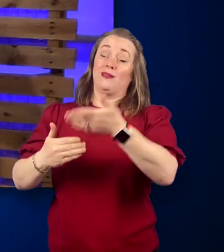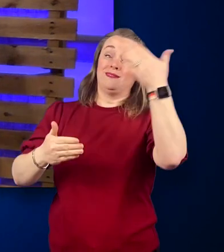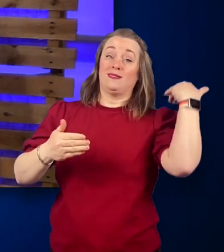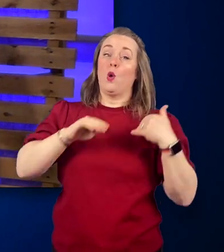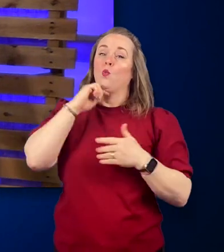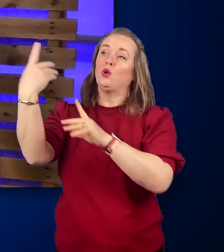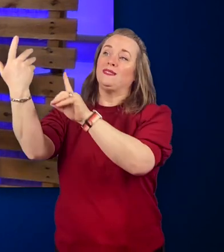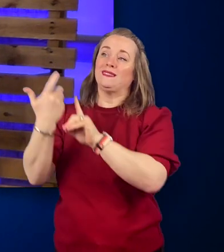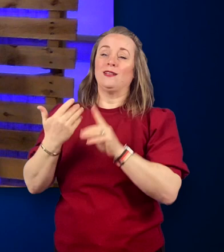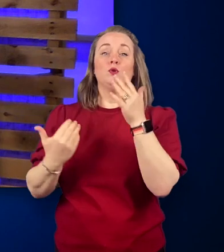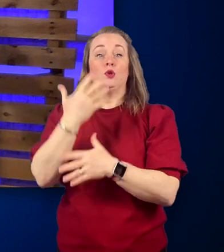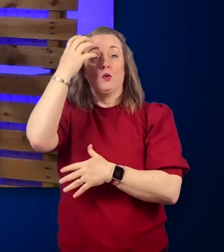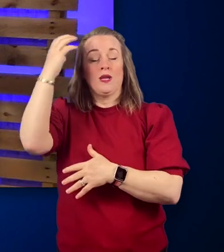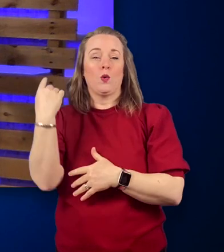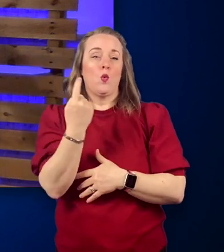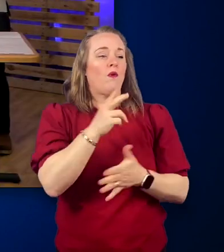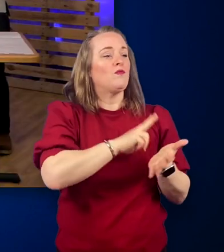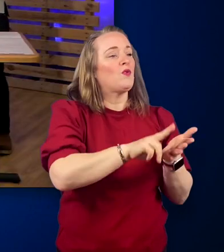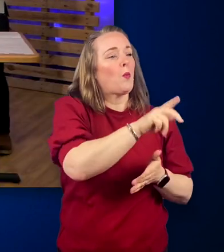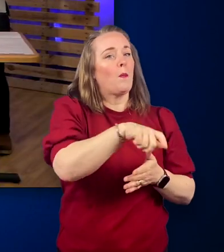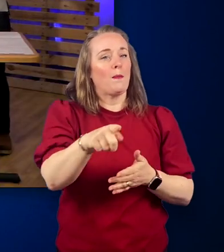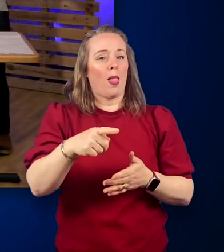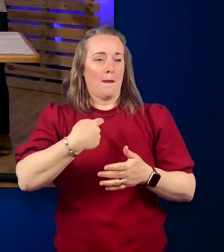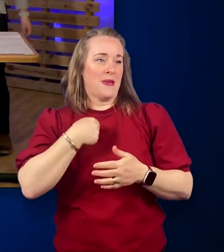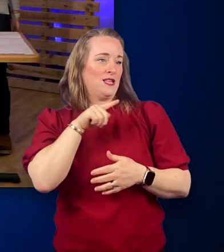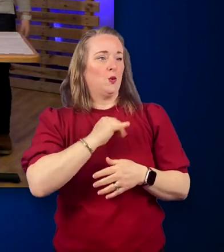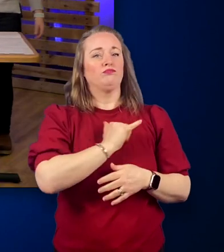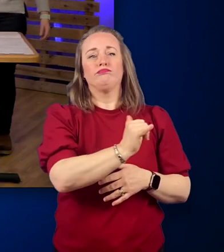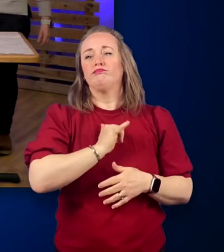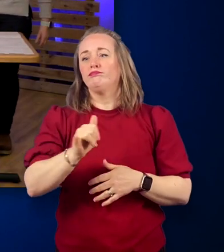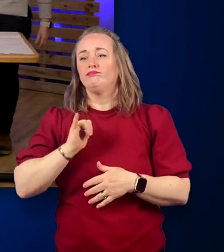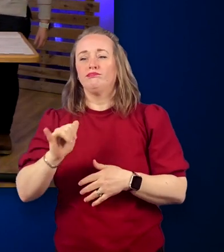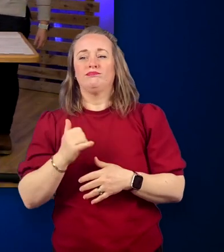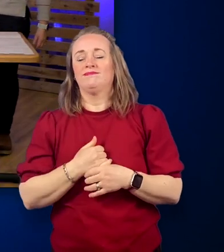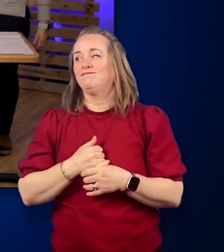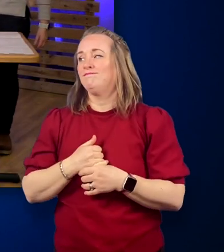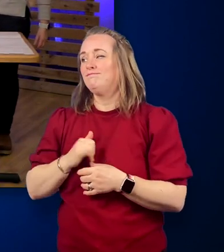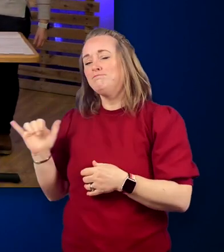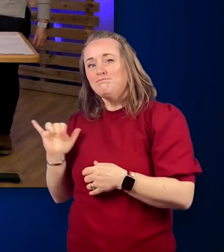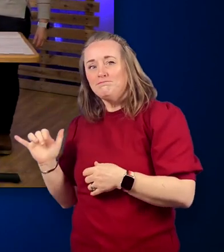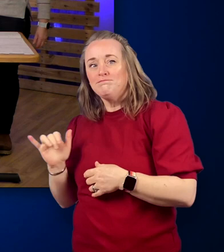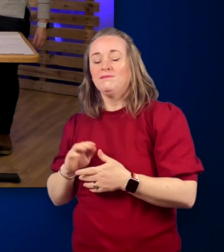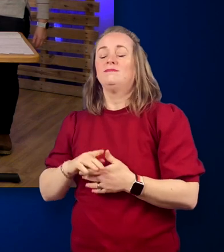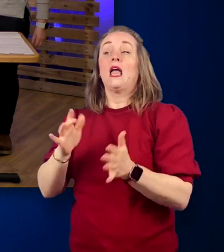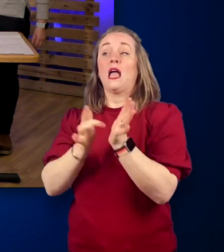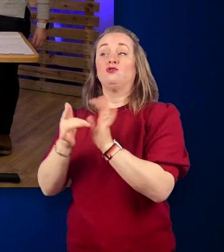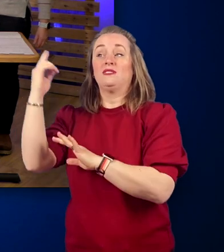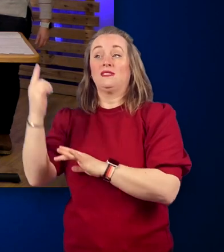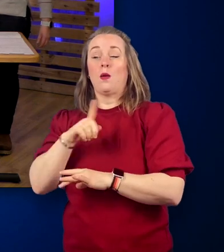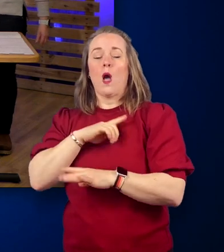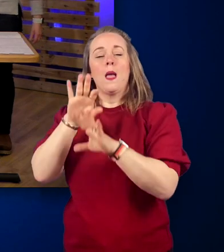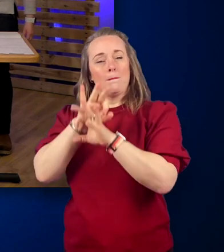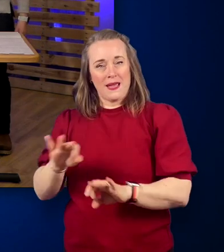for ordinary people like you, like me and Erica, and that he came to bring us peace.